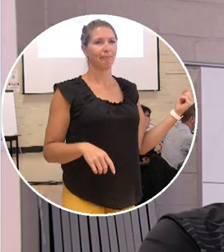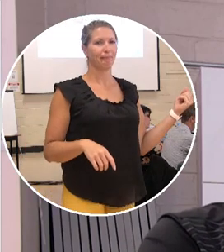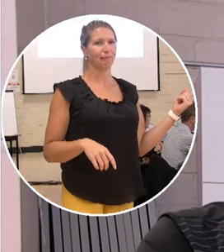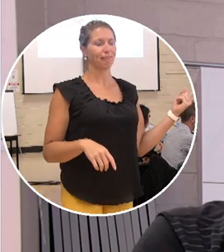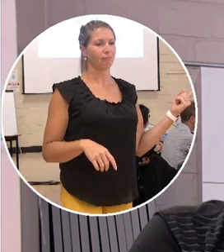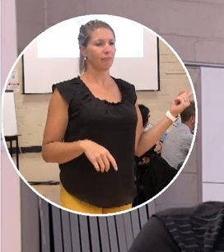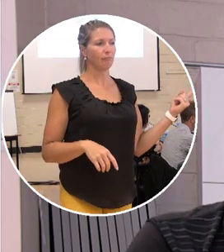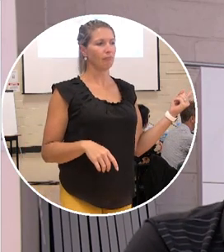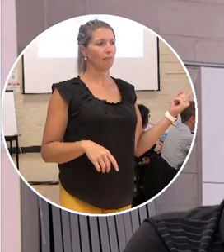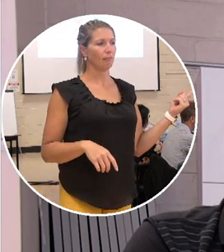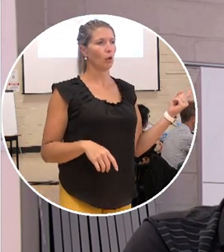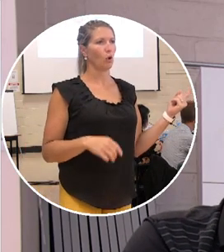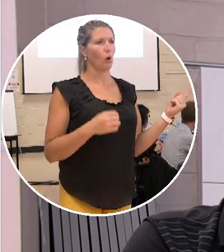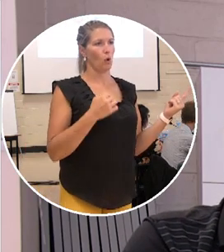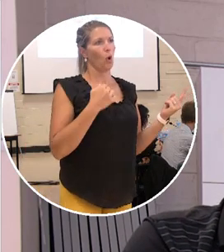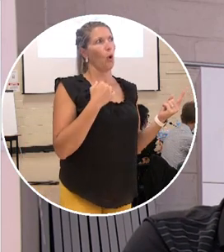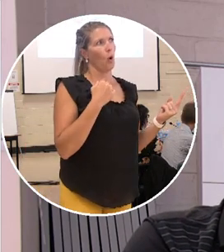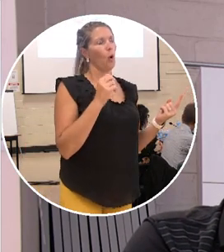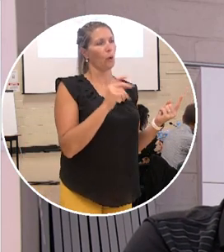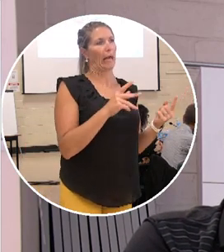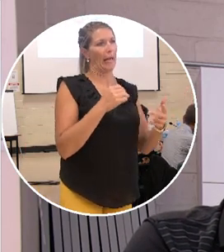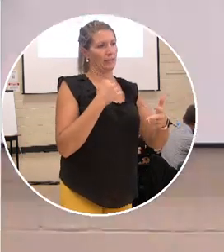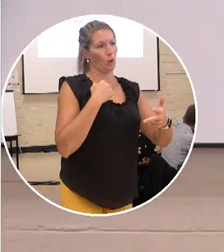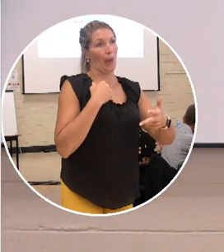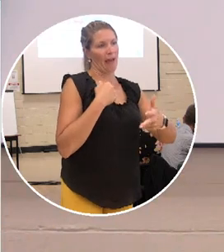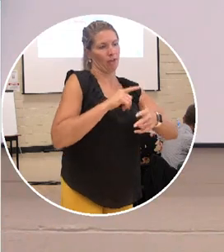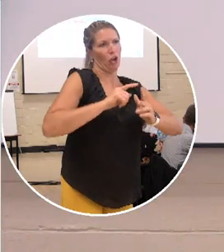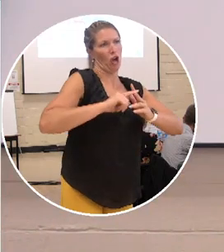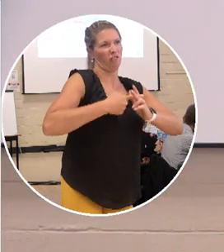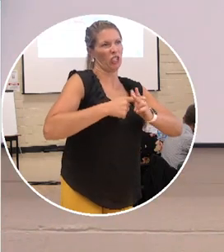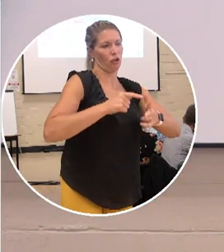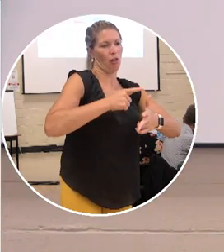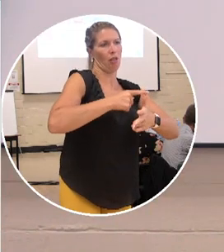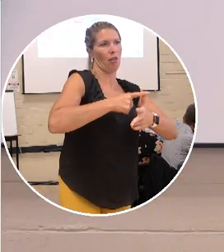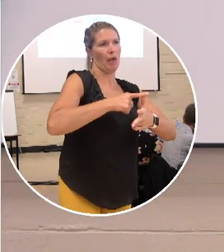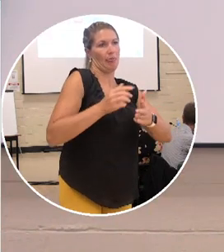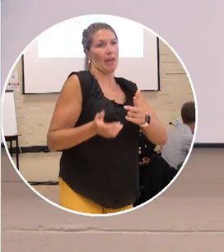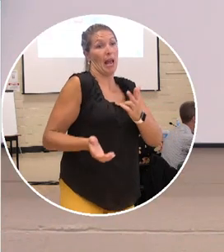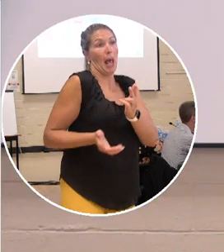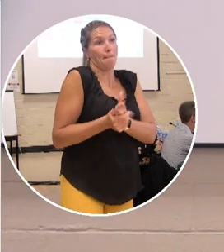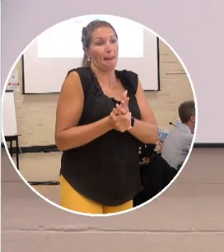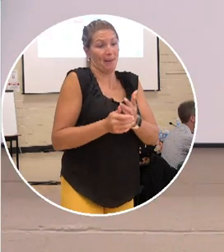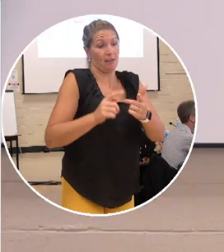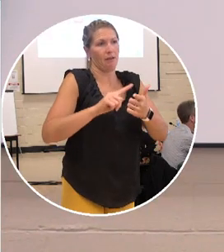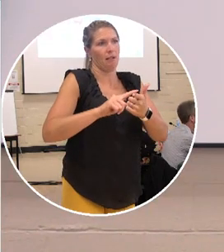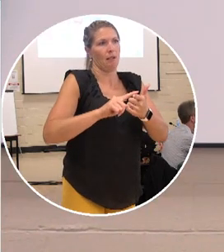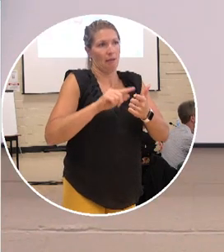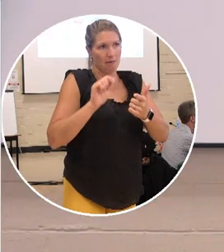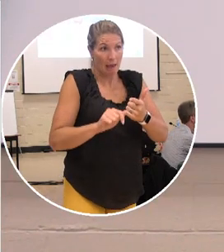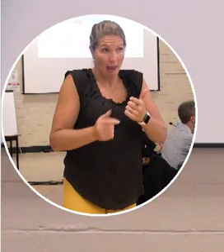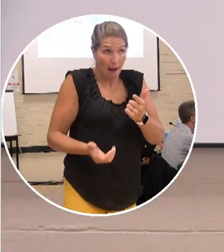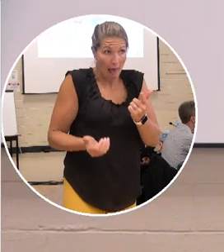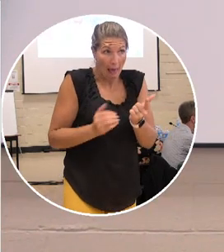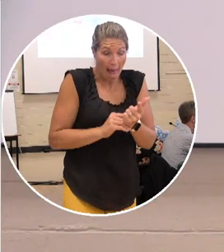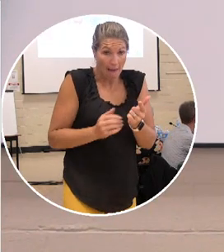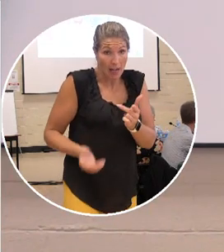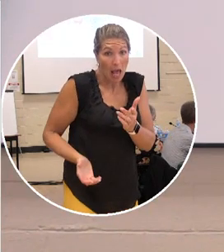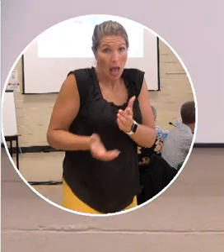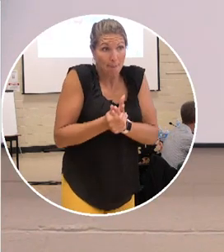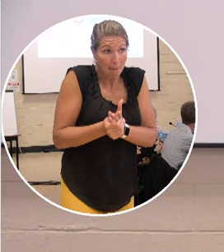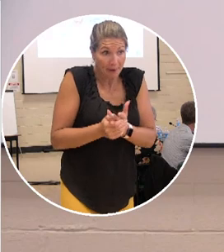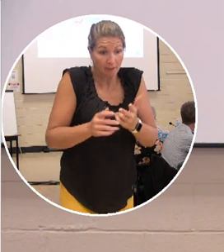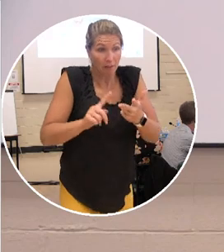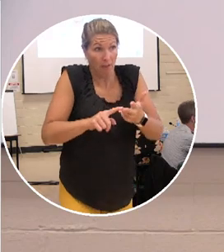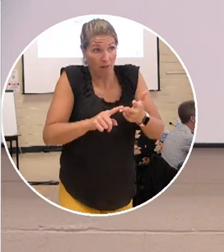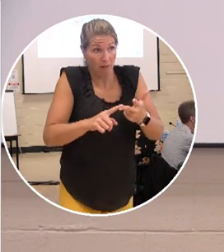Okay, so we've got our designated individual for this here. I think it was more for down the road,